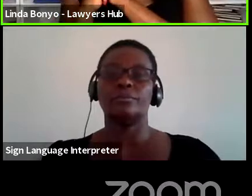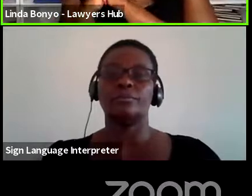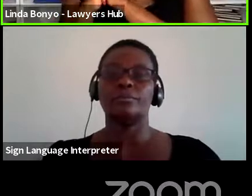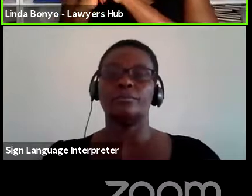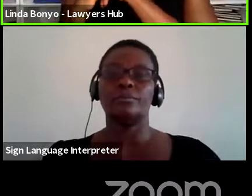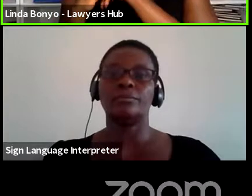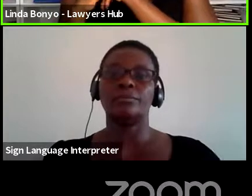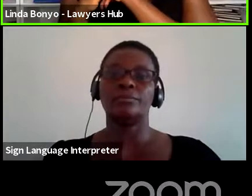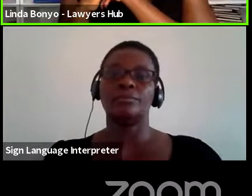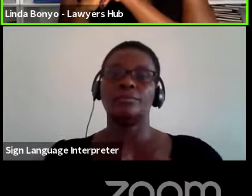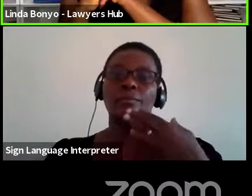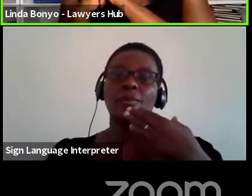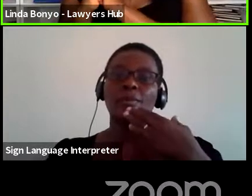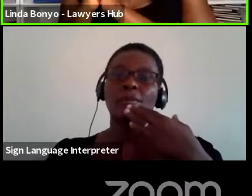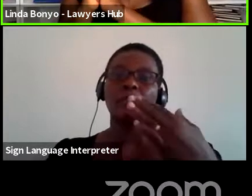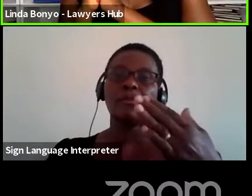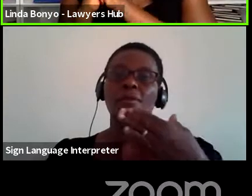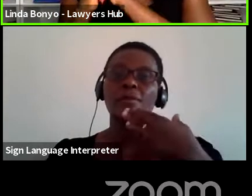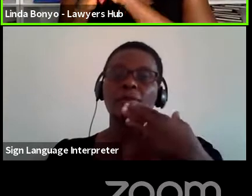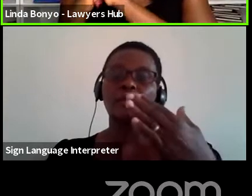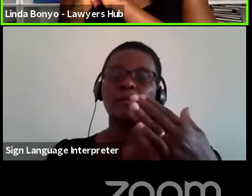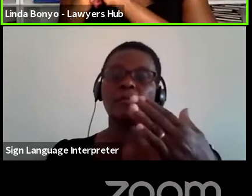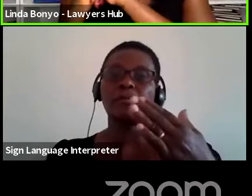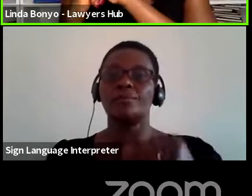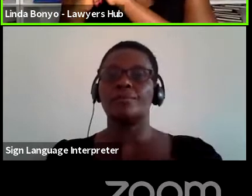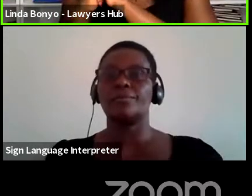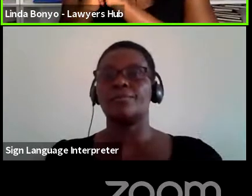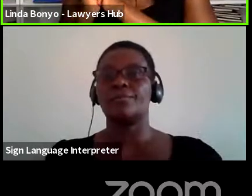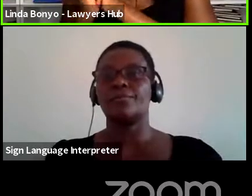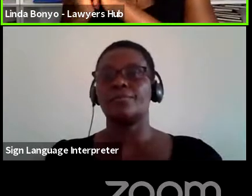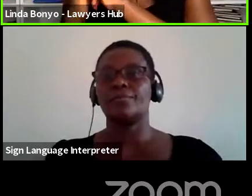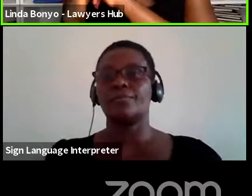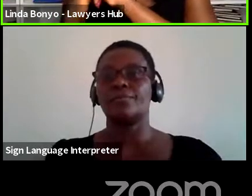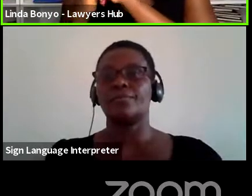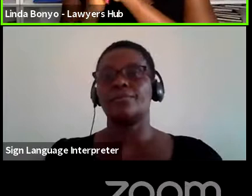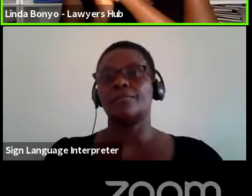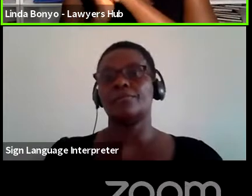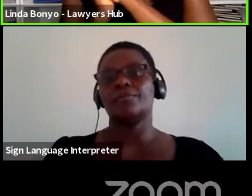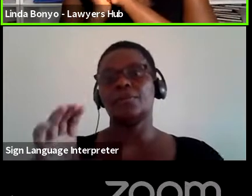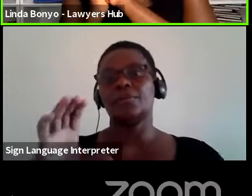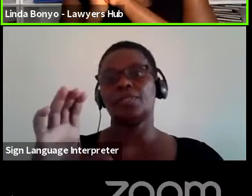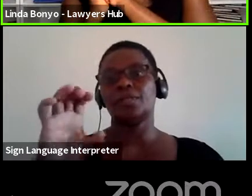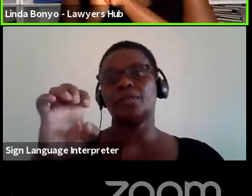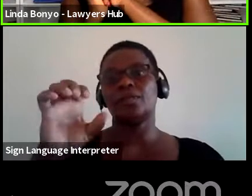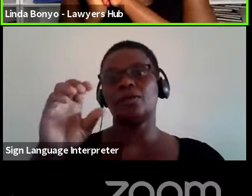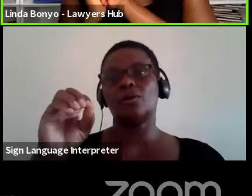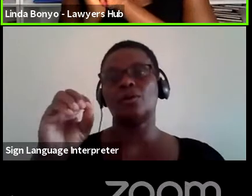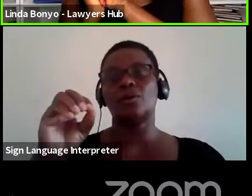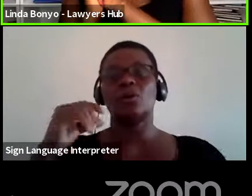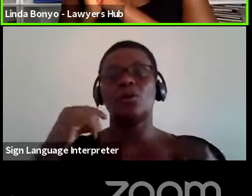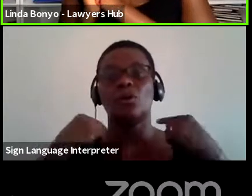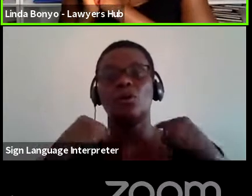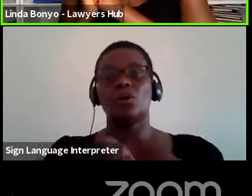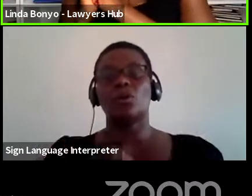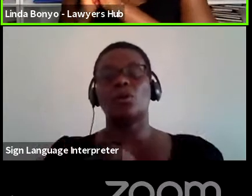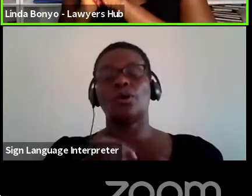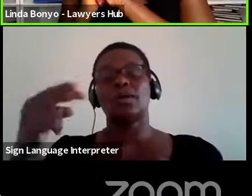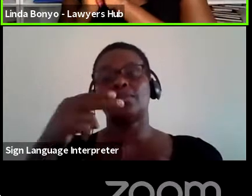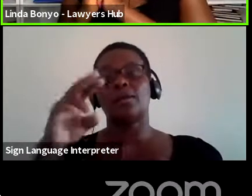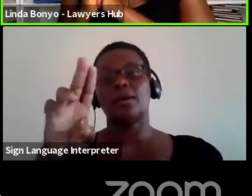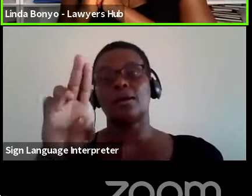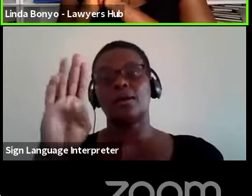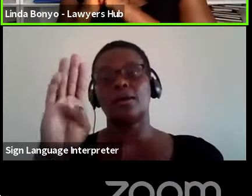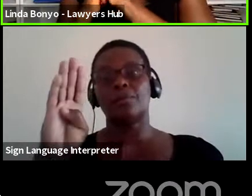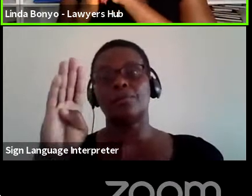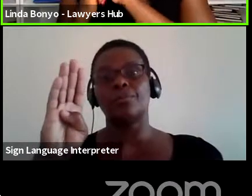Thanks, David. My name is Linda Bonyo. I am the CEO and the founder at the Lawyers Hub. We work on the